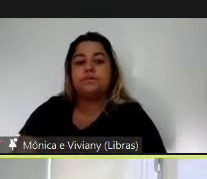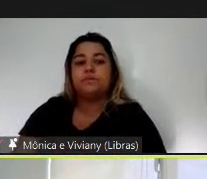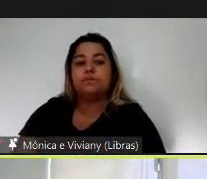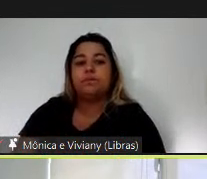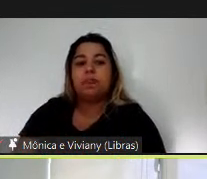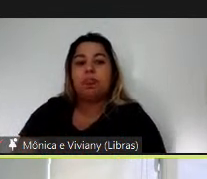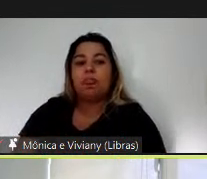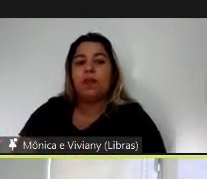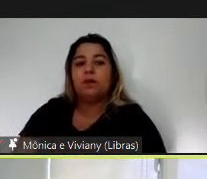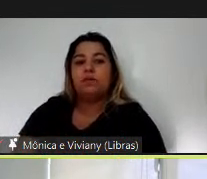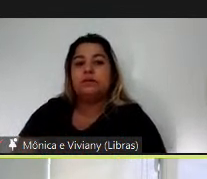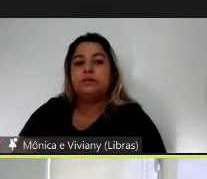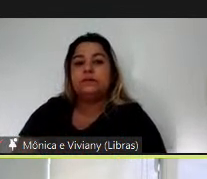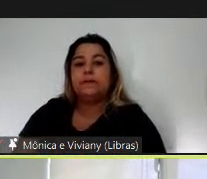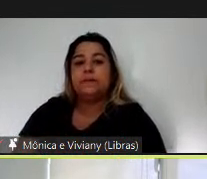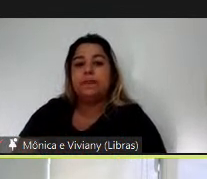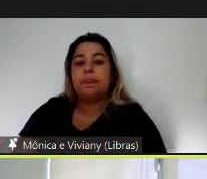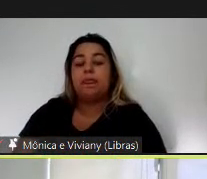assured.